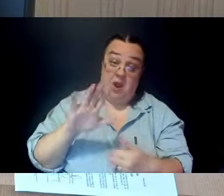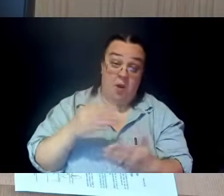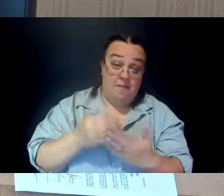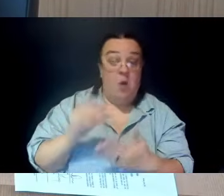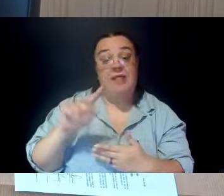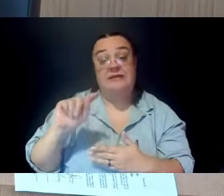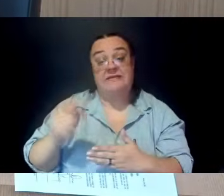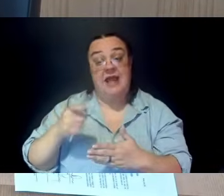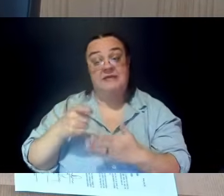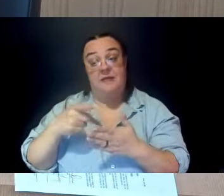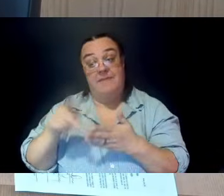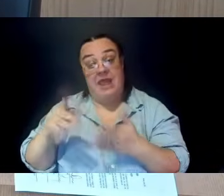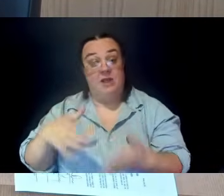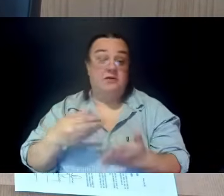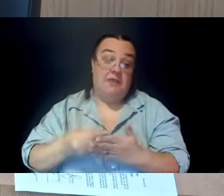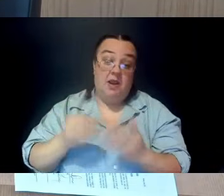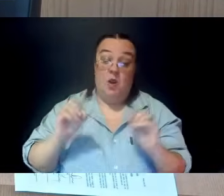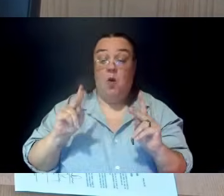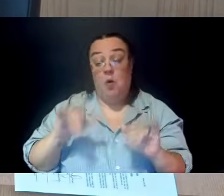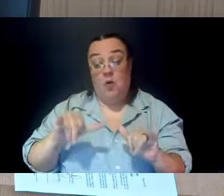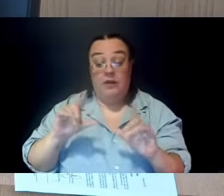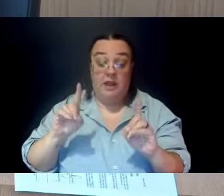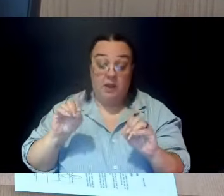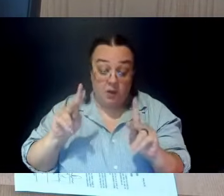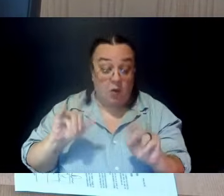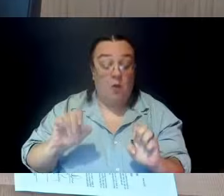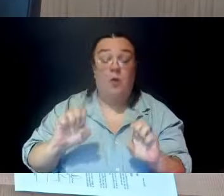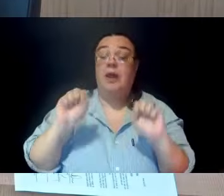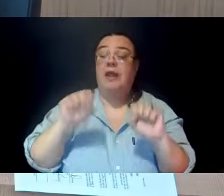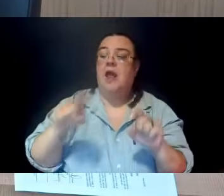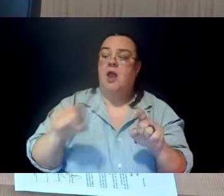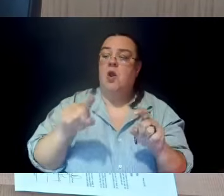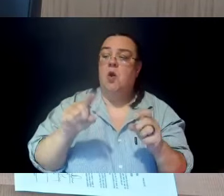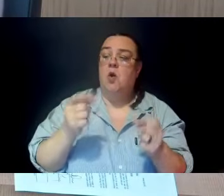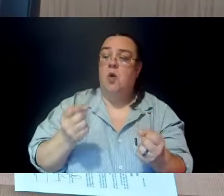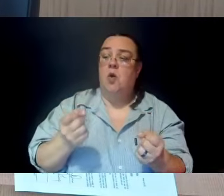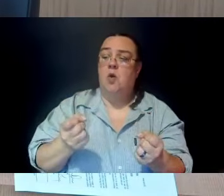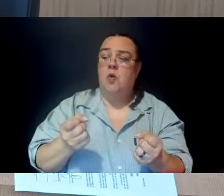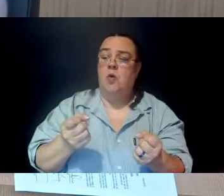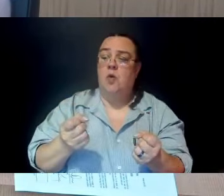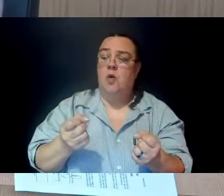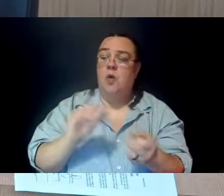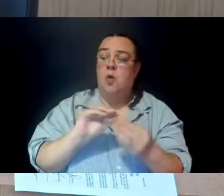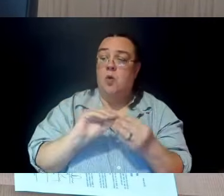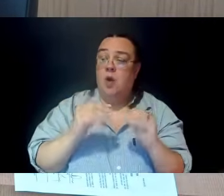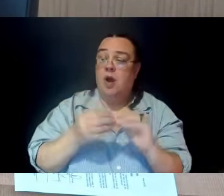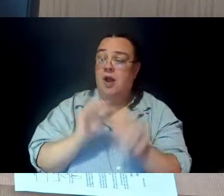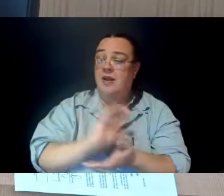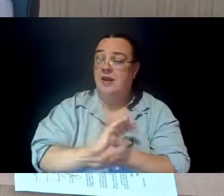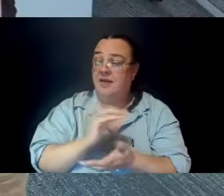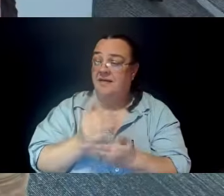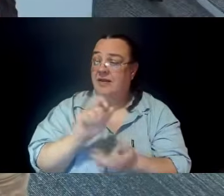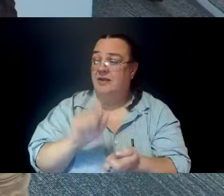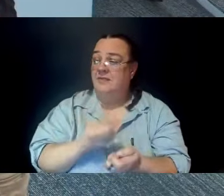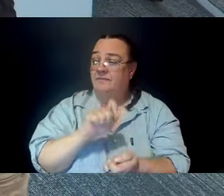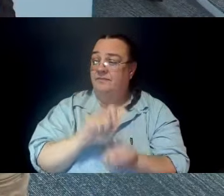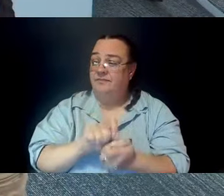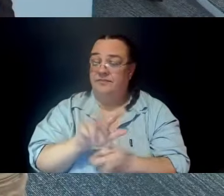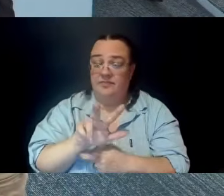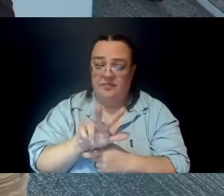Okie doke. Can you qualify or quantify exactly 300 to